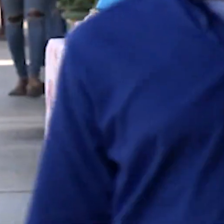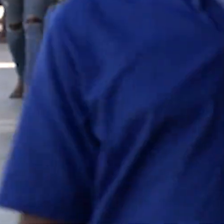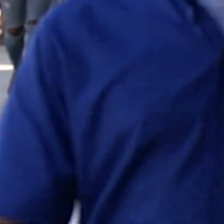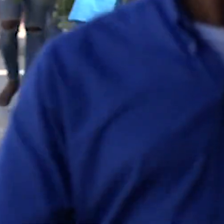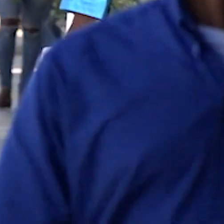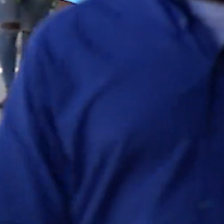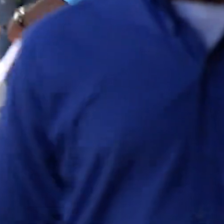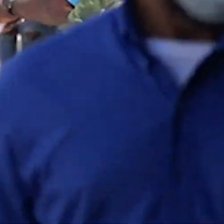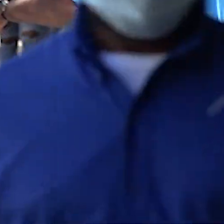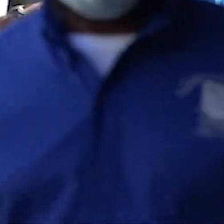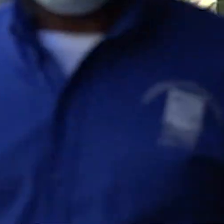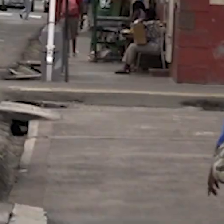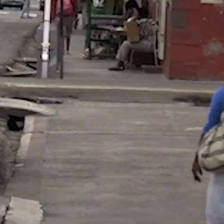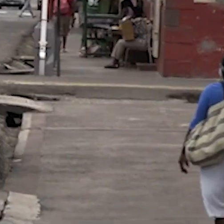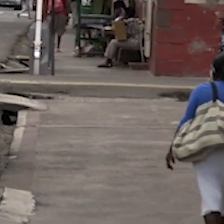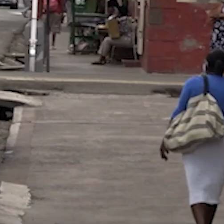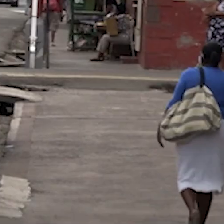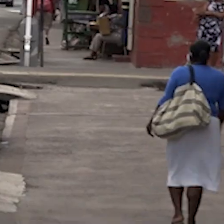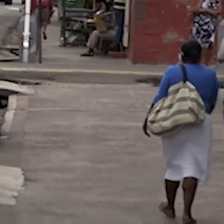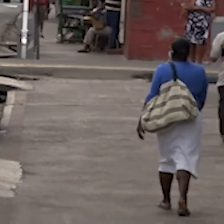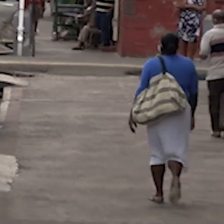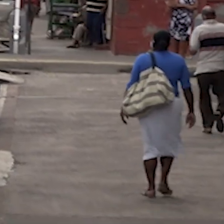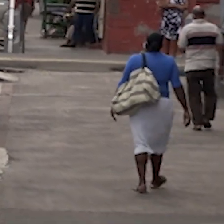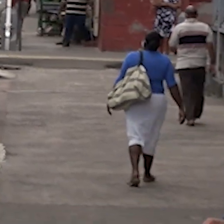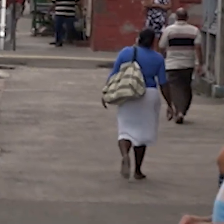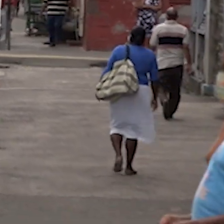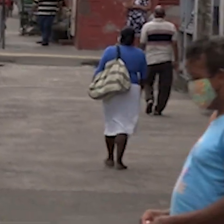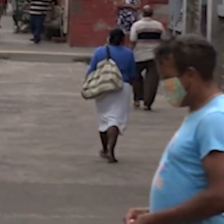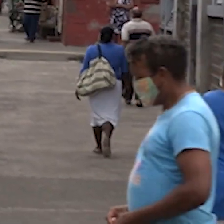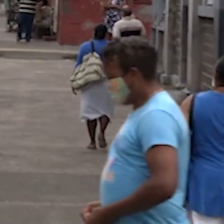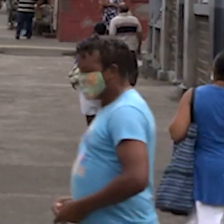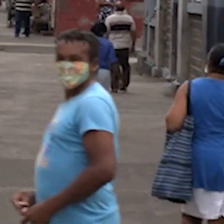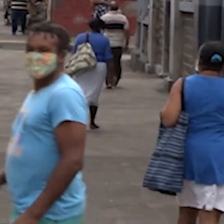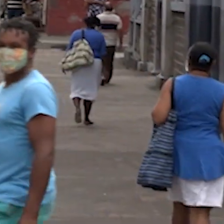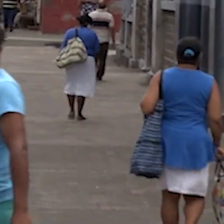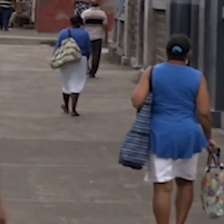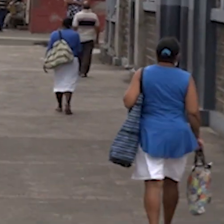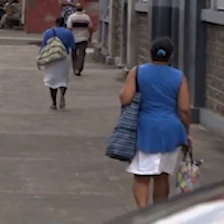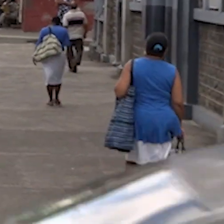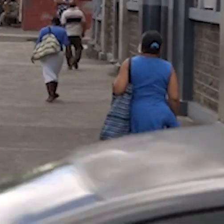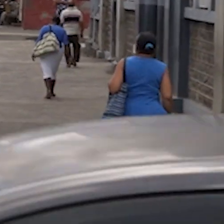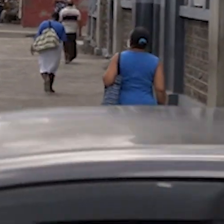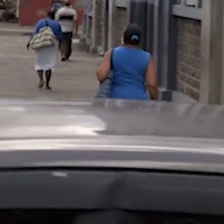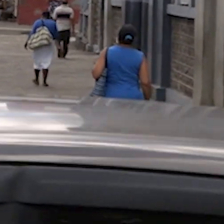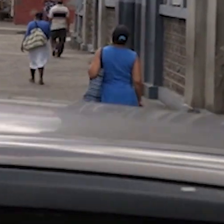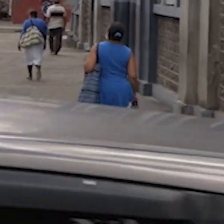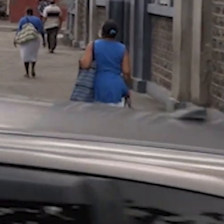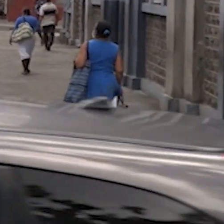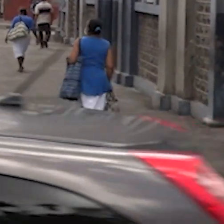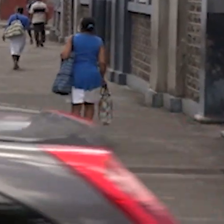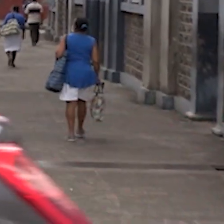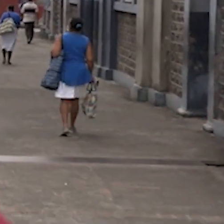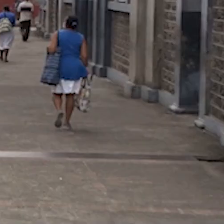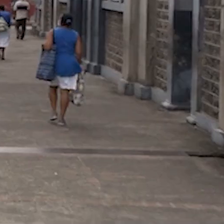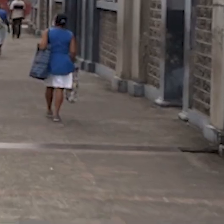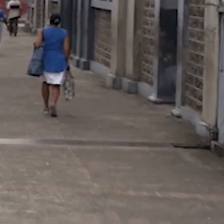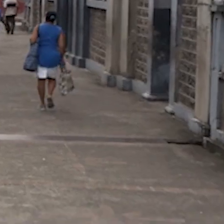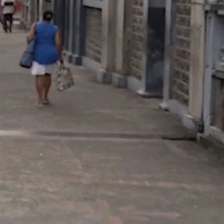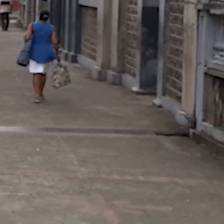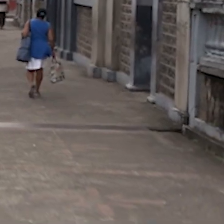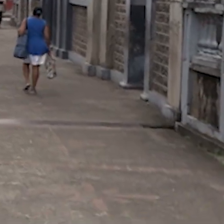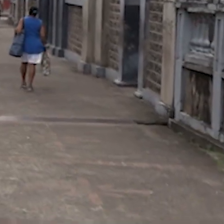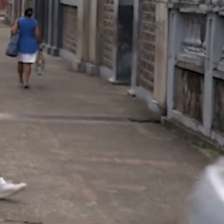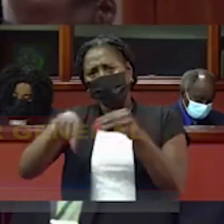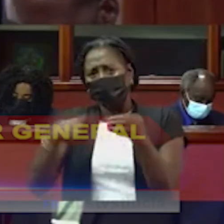of the COVID-19 pandemic. Businesses, too, will receive support. My government remains concerned about the